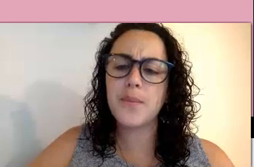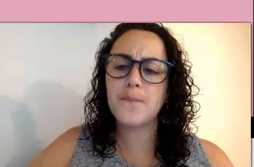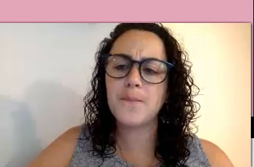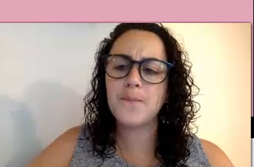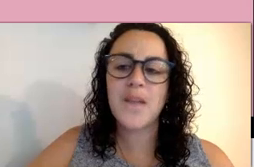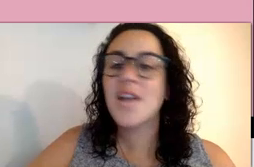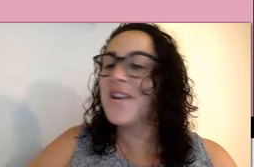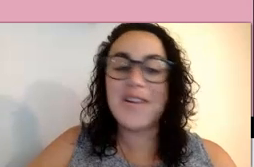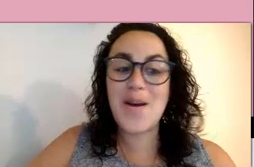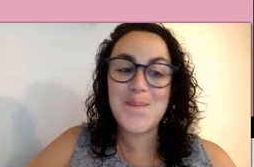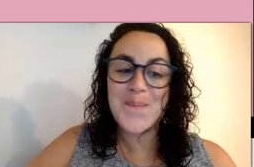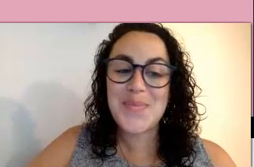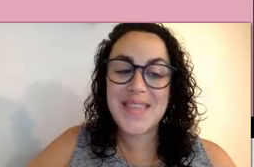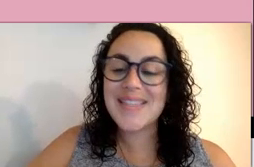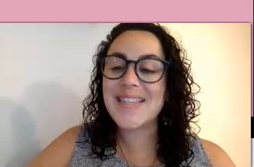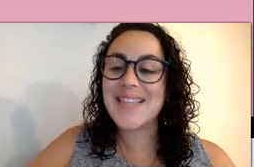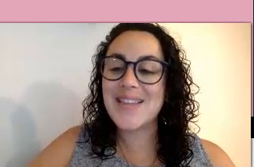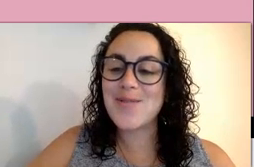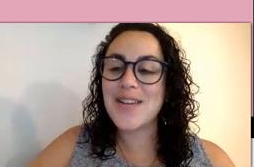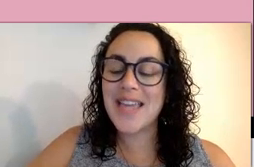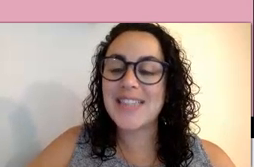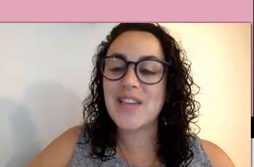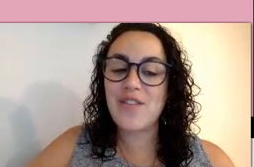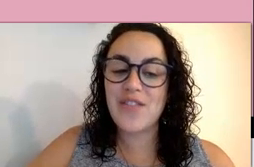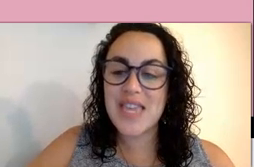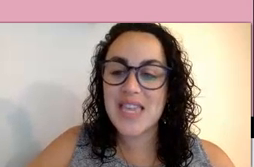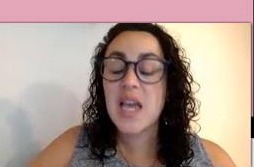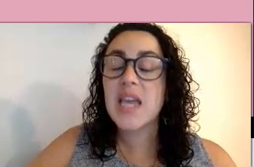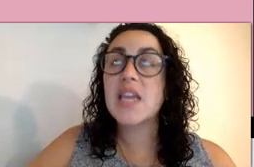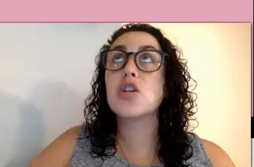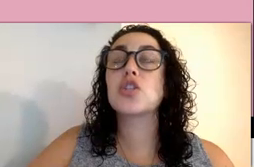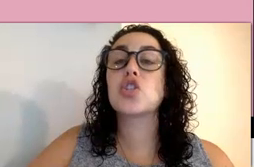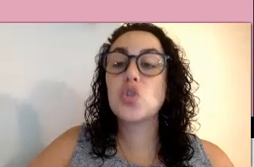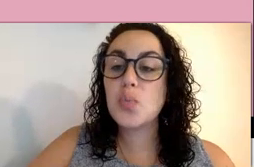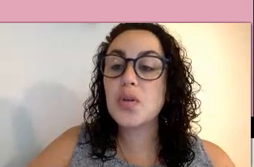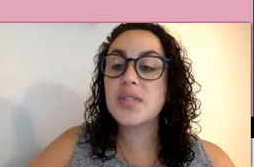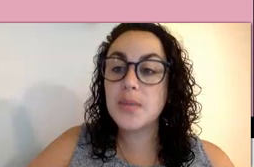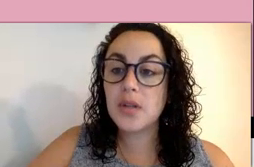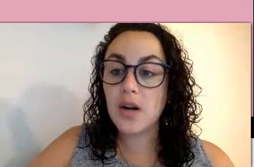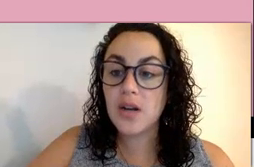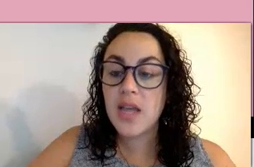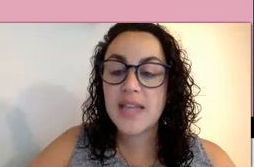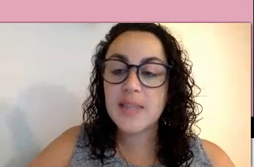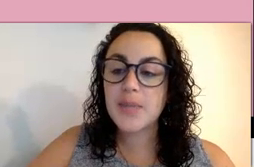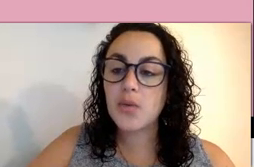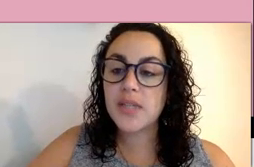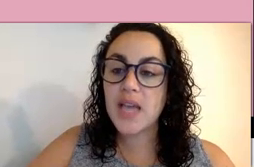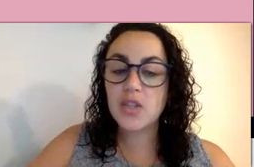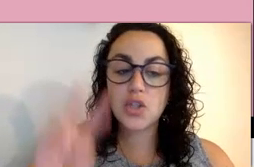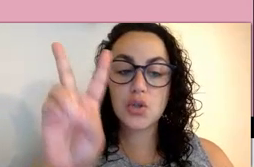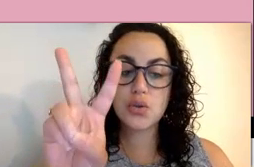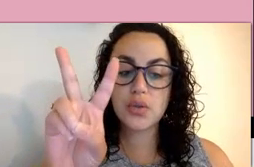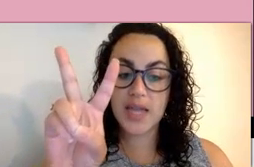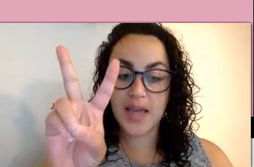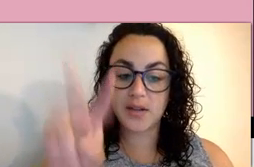W? No, this is a lowercase v. It looks super similar, except it only